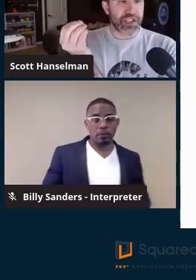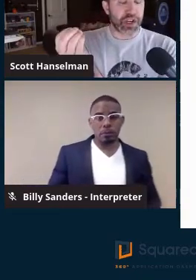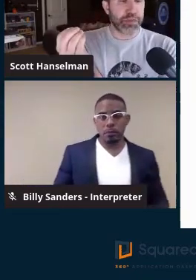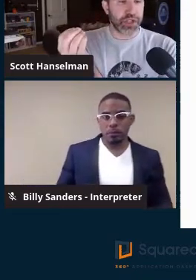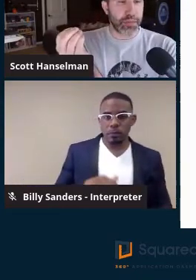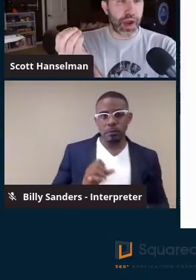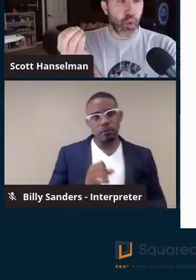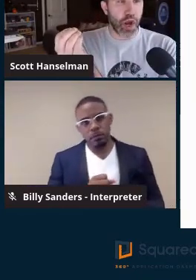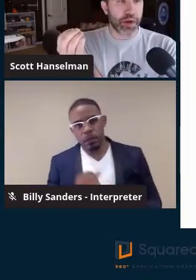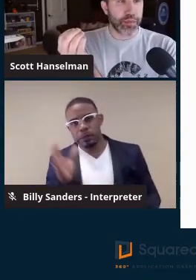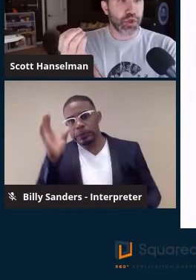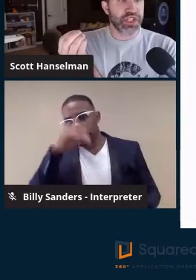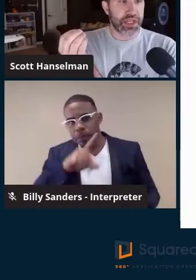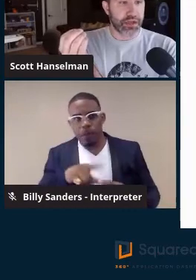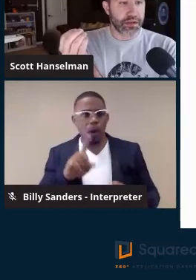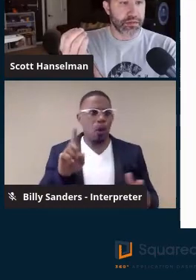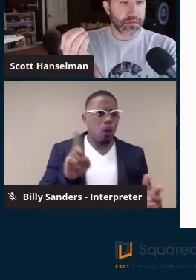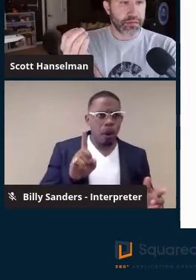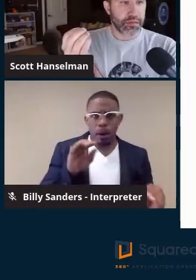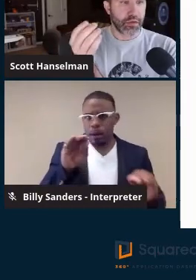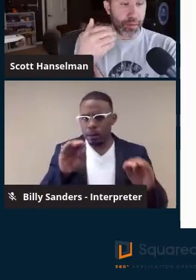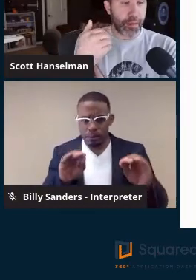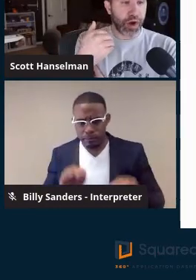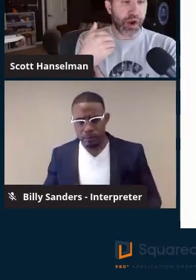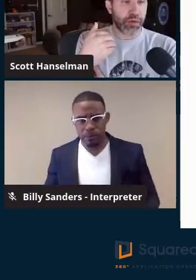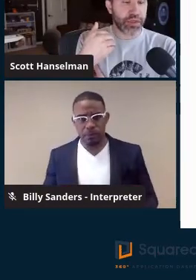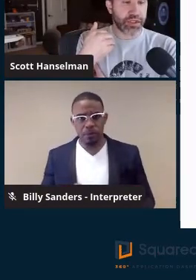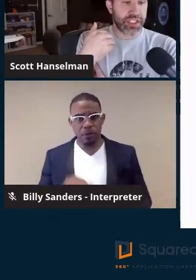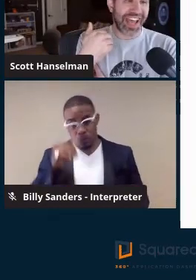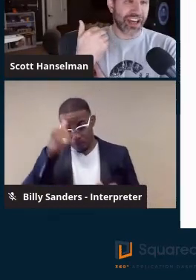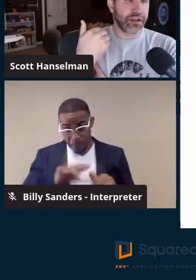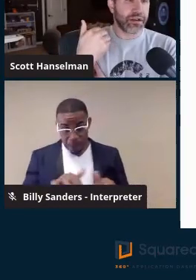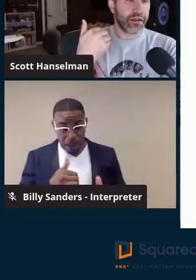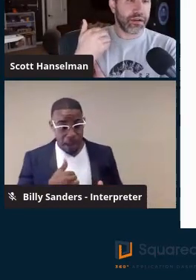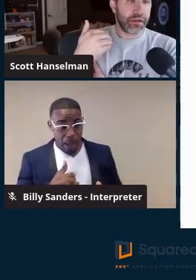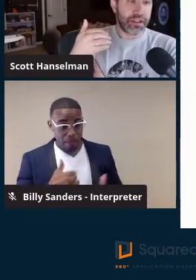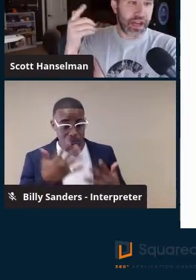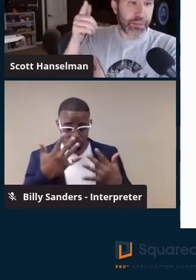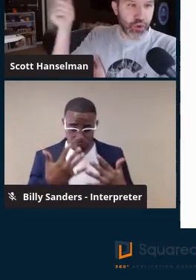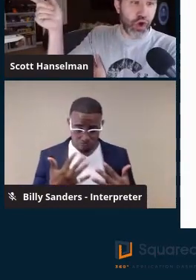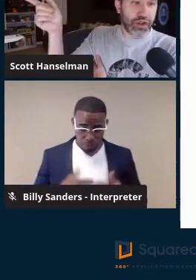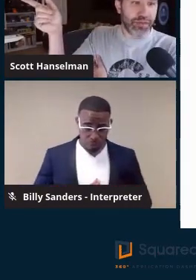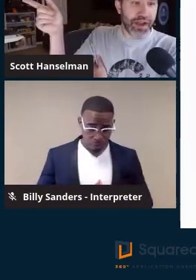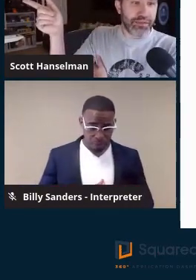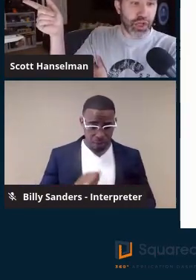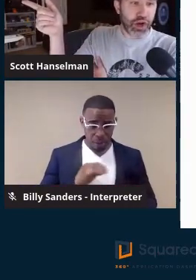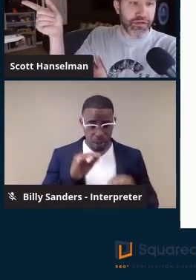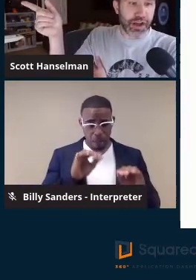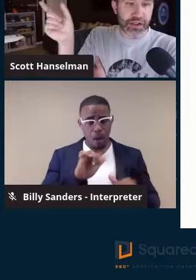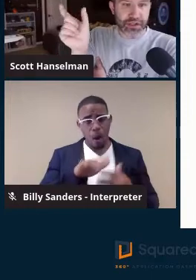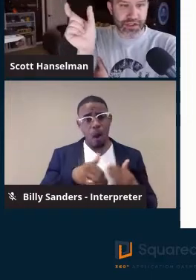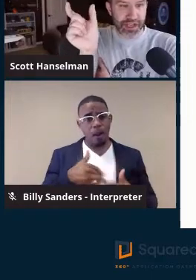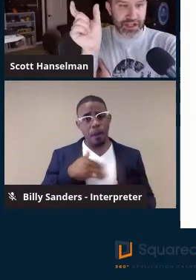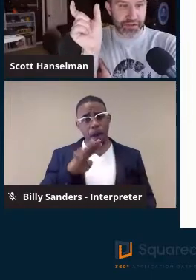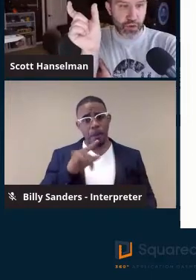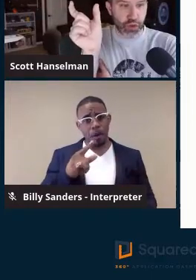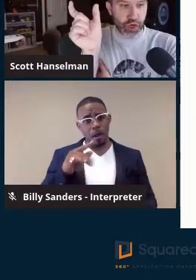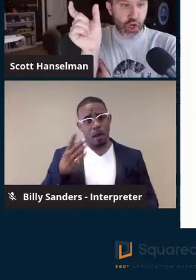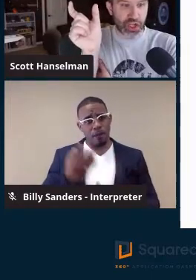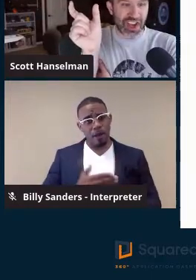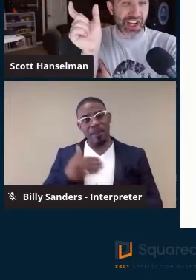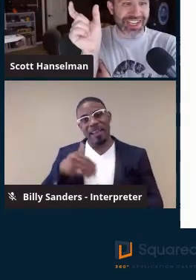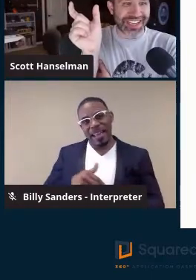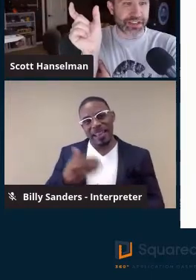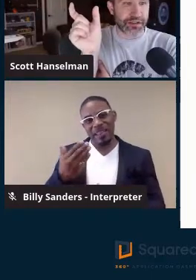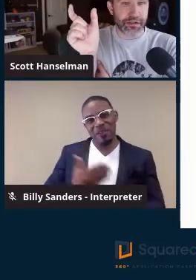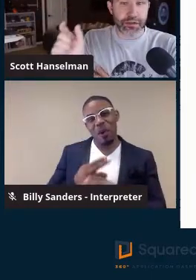makes an assumption about where it puts things, remember how I was sad that I put all of my blog files in a folder